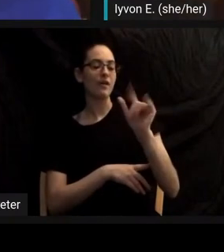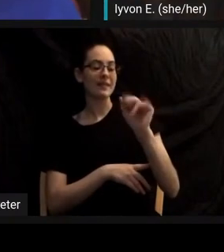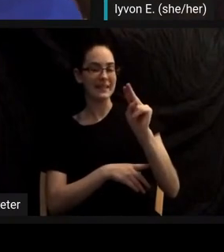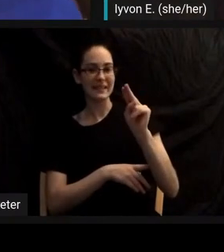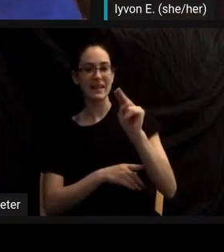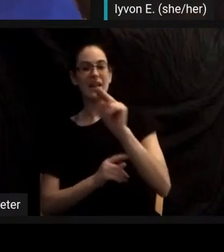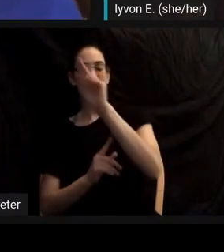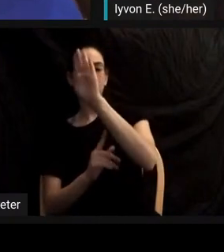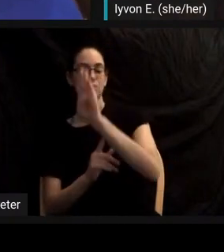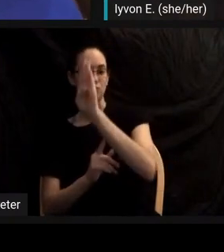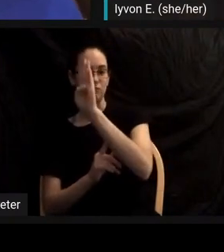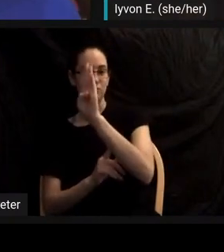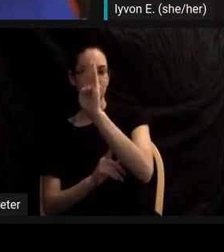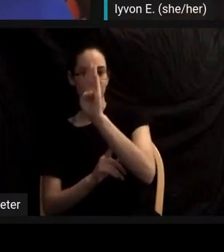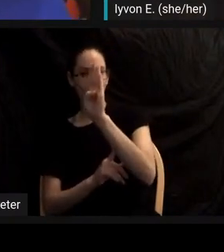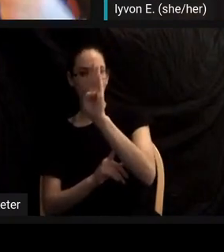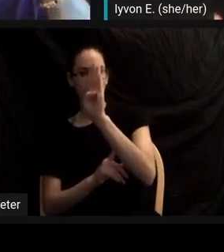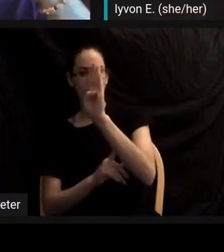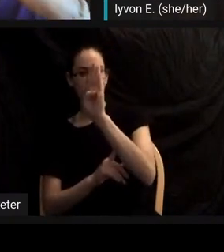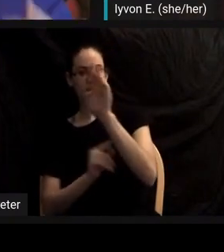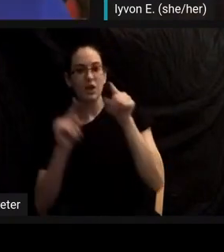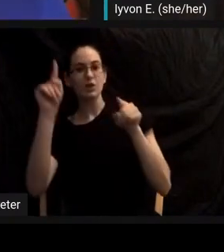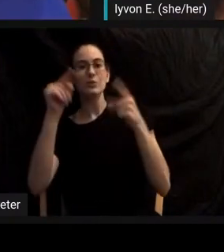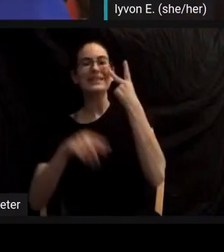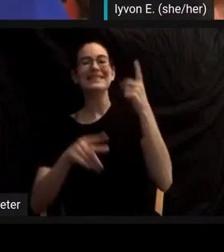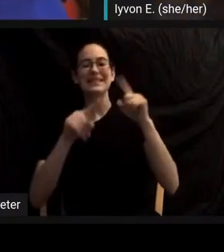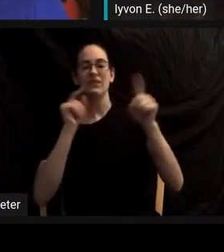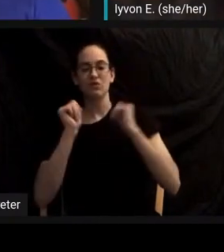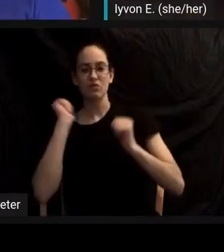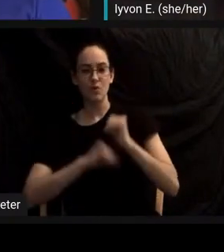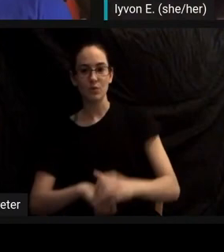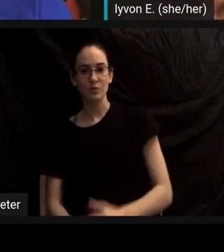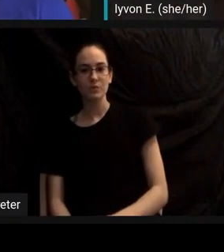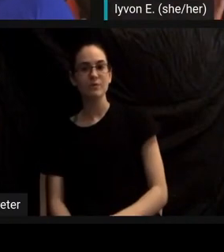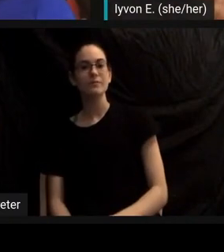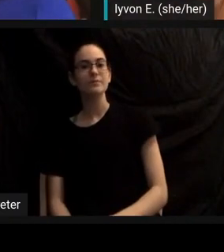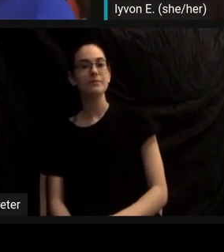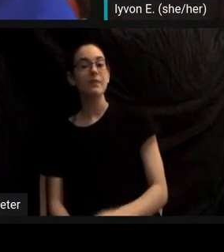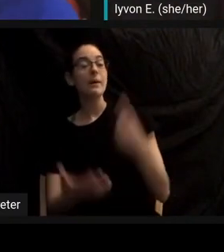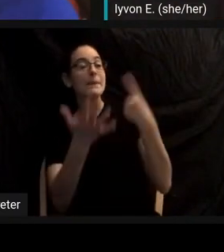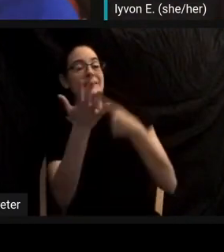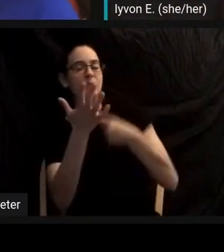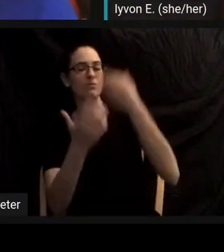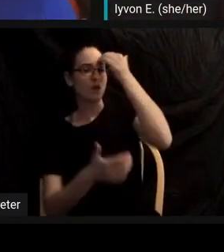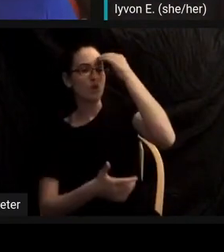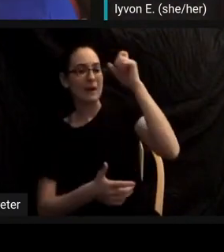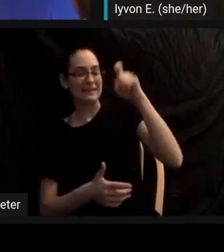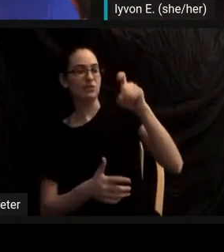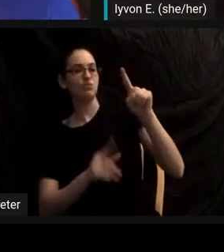and I don't really go see things in Harlem. And so, but sometimes I know I have to, if I want to continue